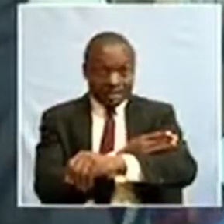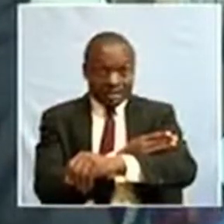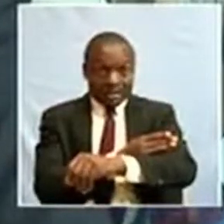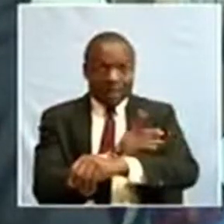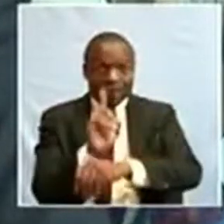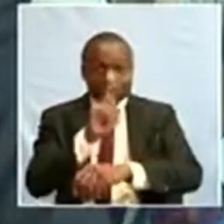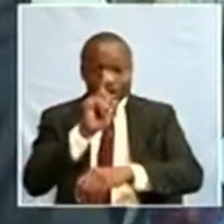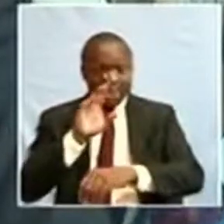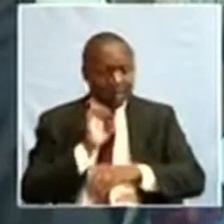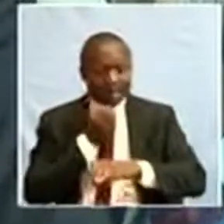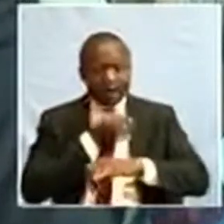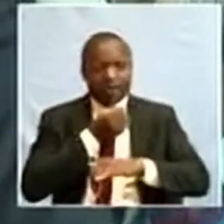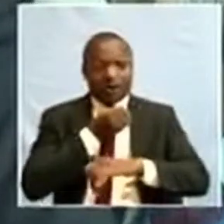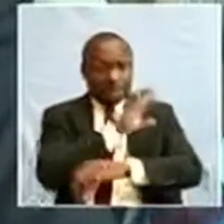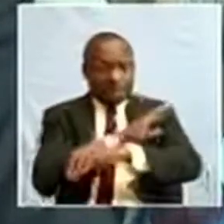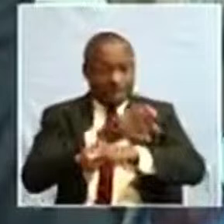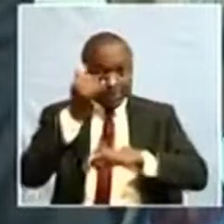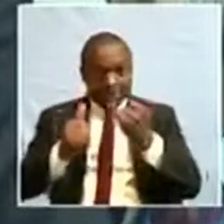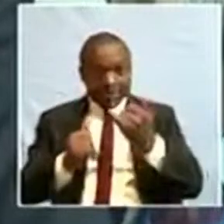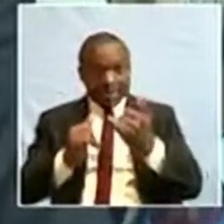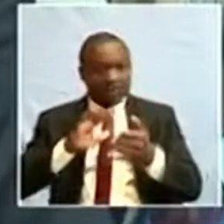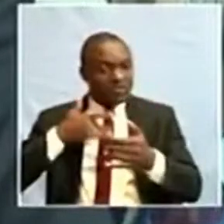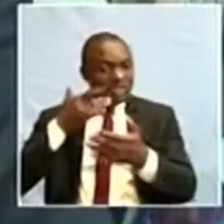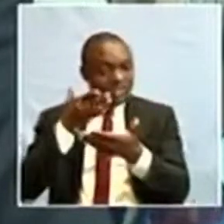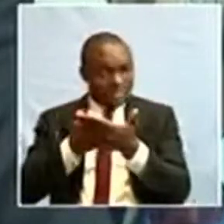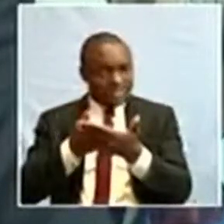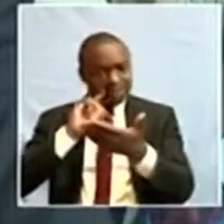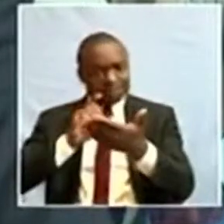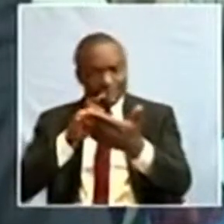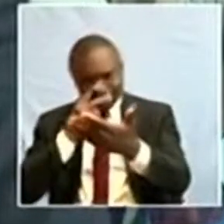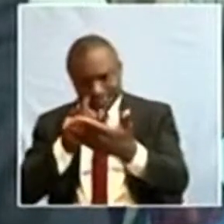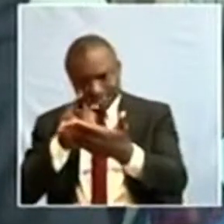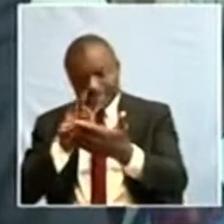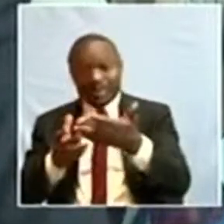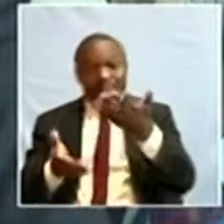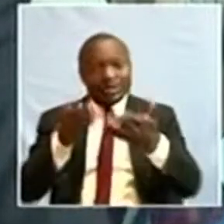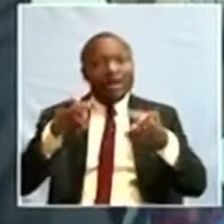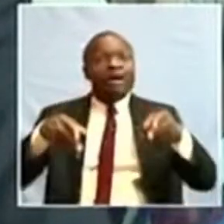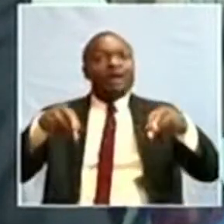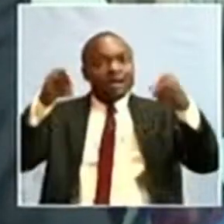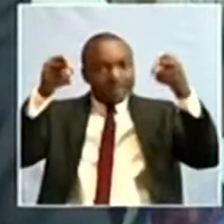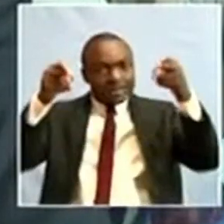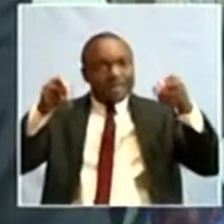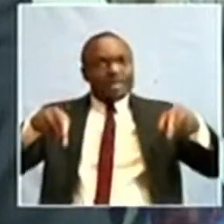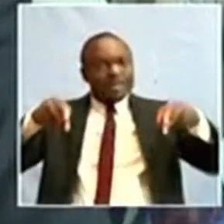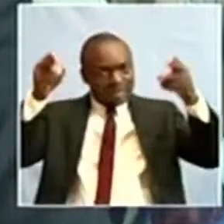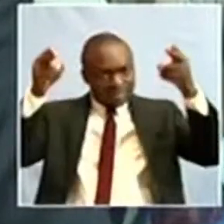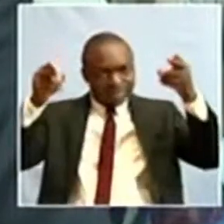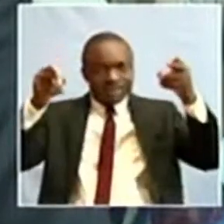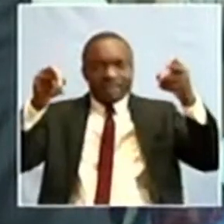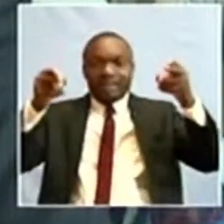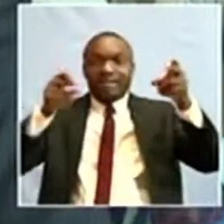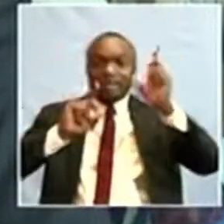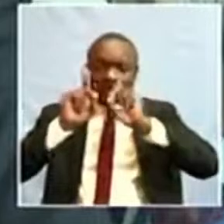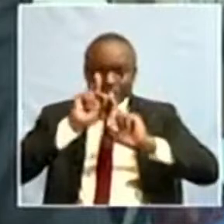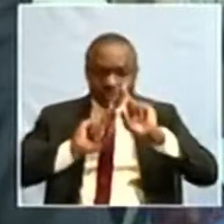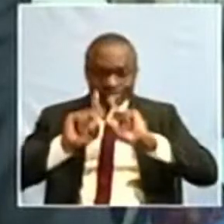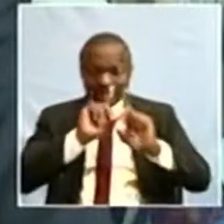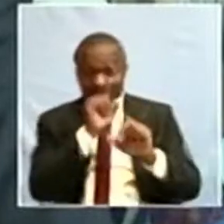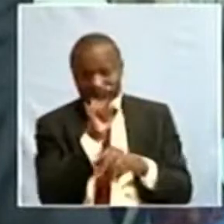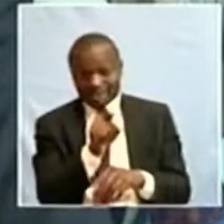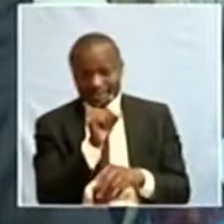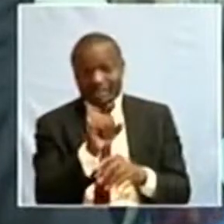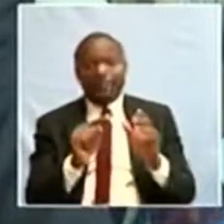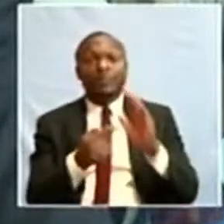end, we feel this, let it be looked at by maybe a higher deliberation. So at that